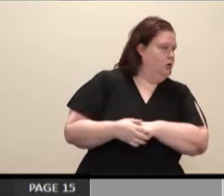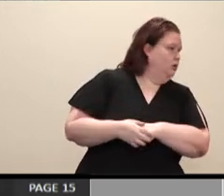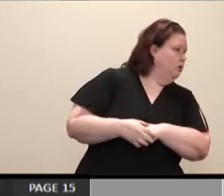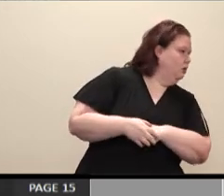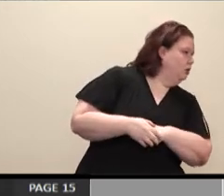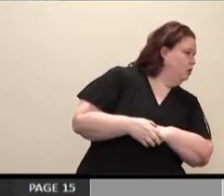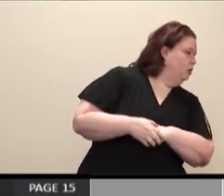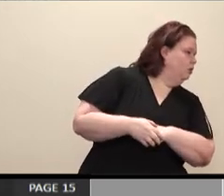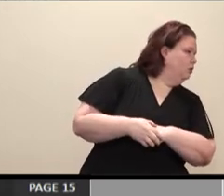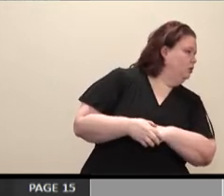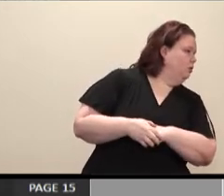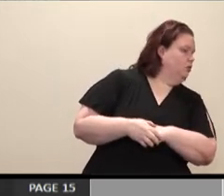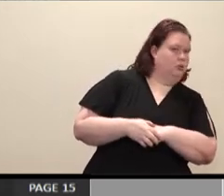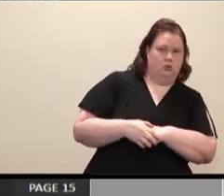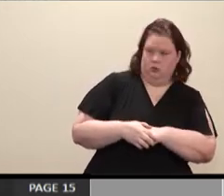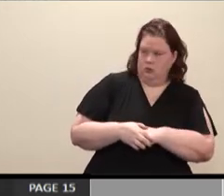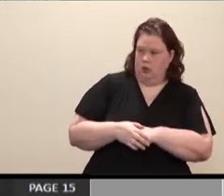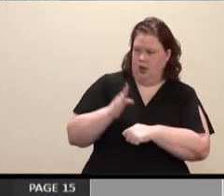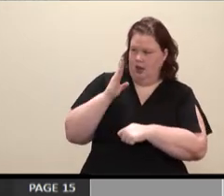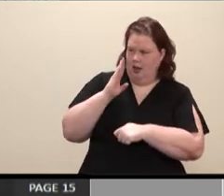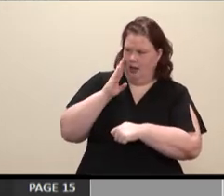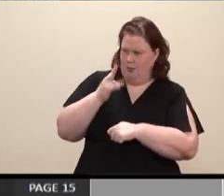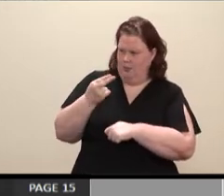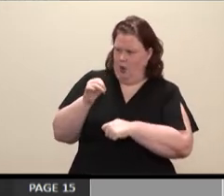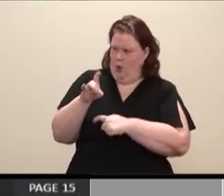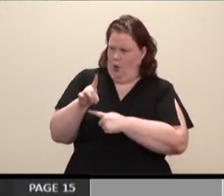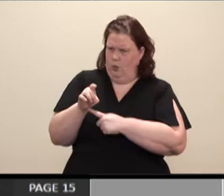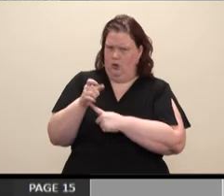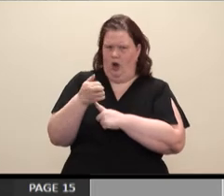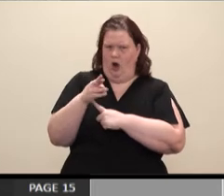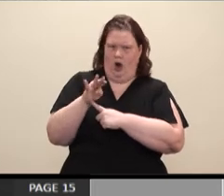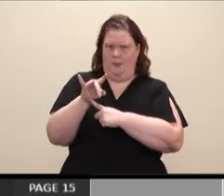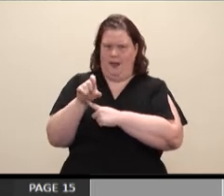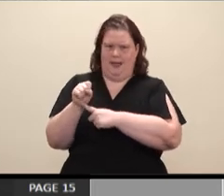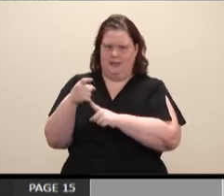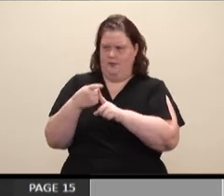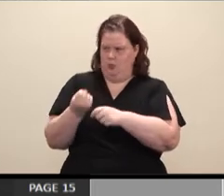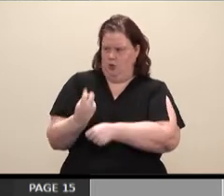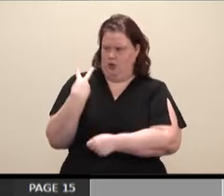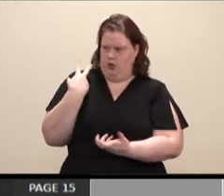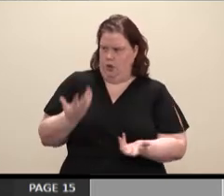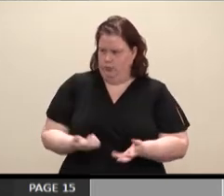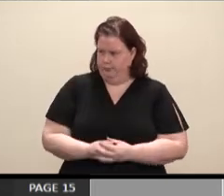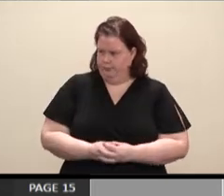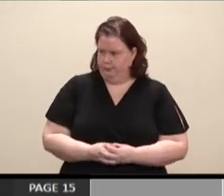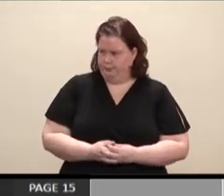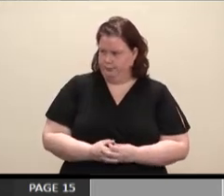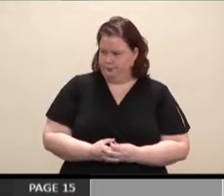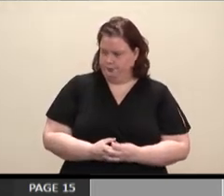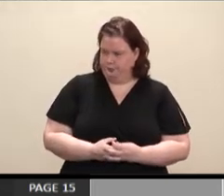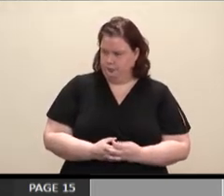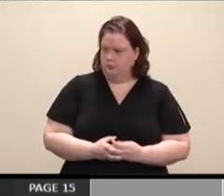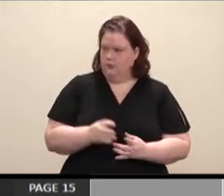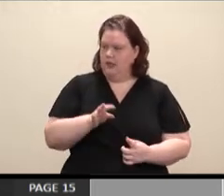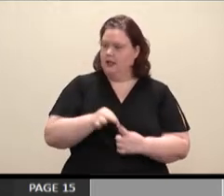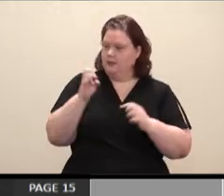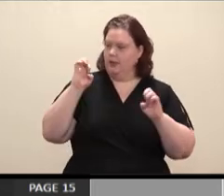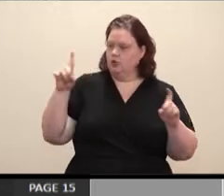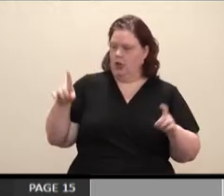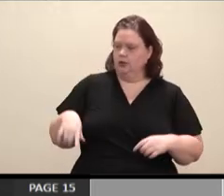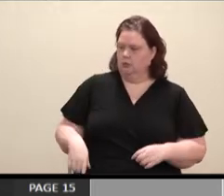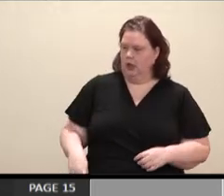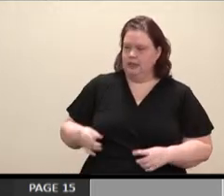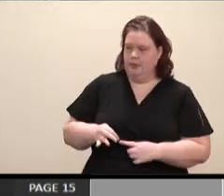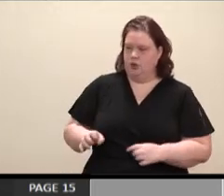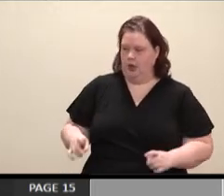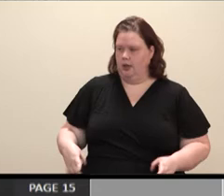the ADA from 2 years ago. So we actually lose funding in special ed because of it. Then